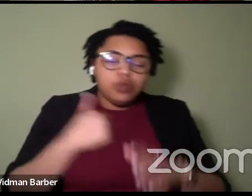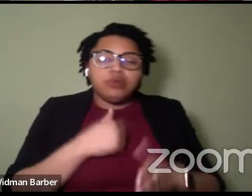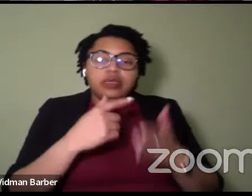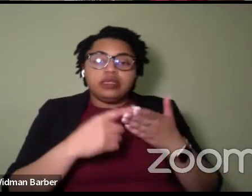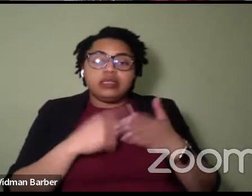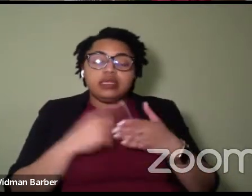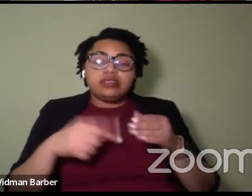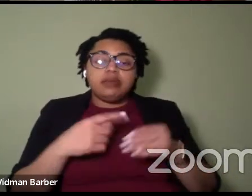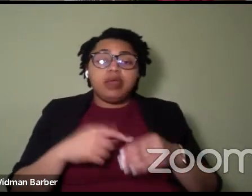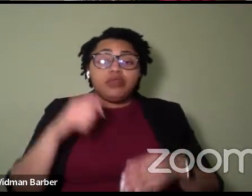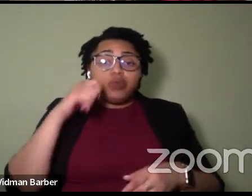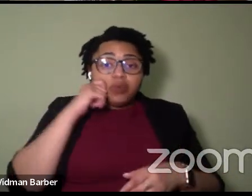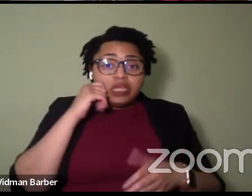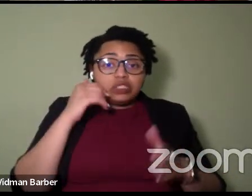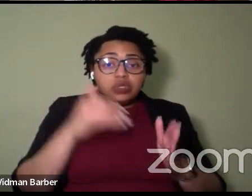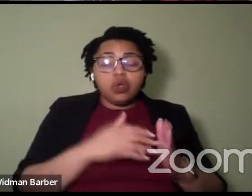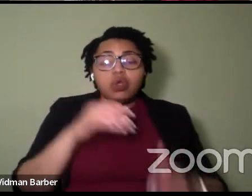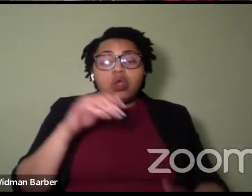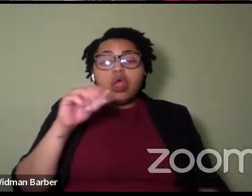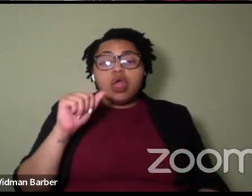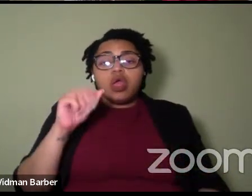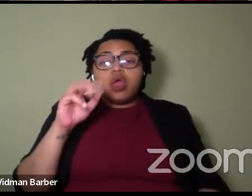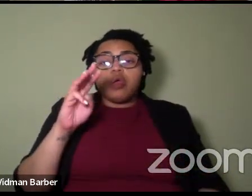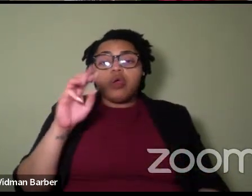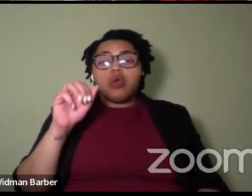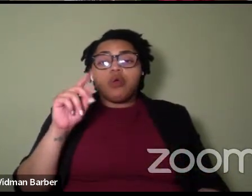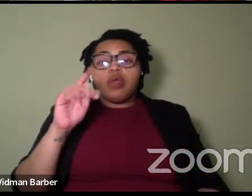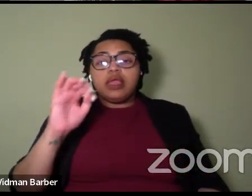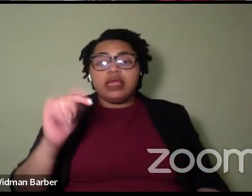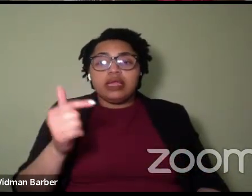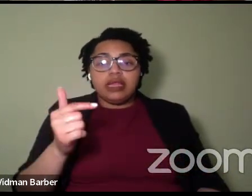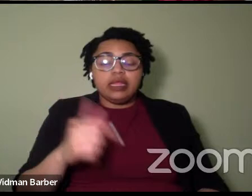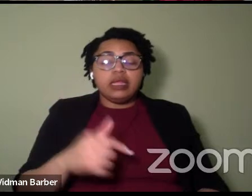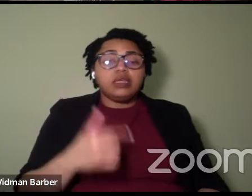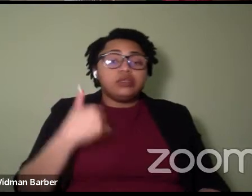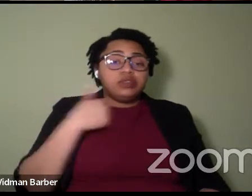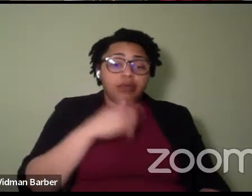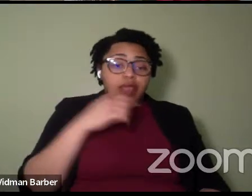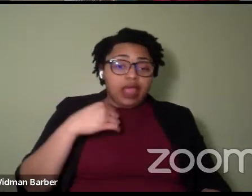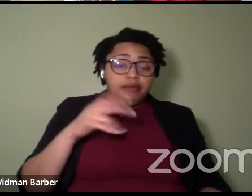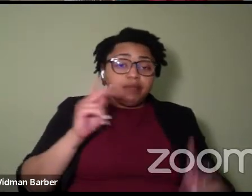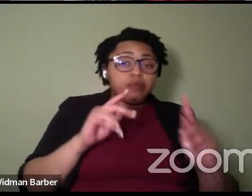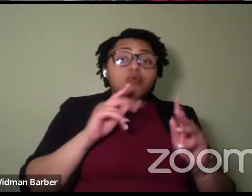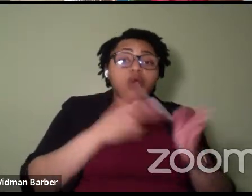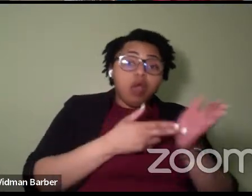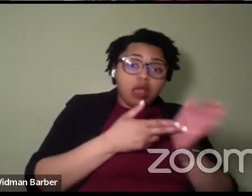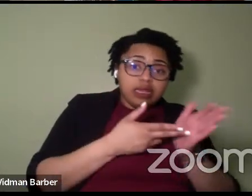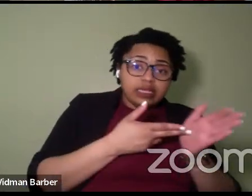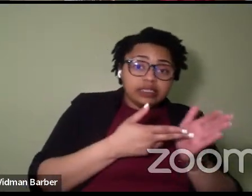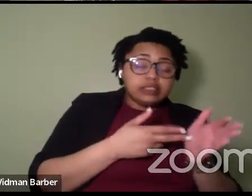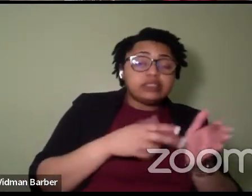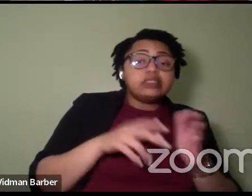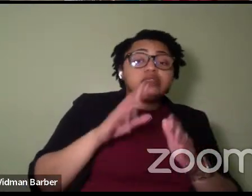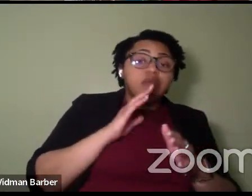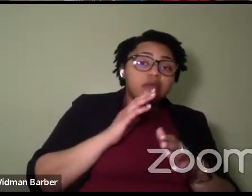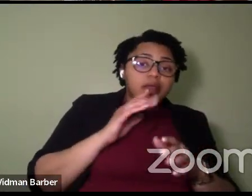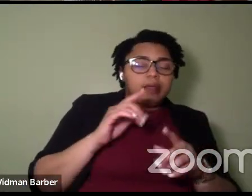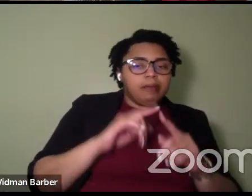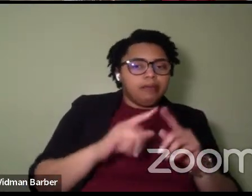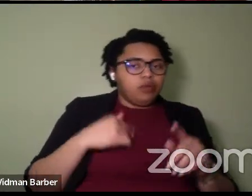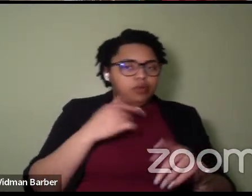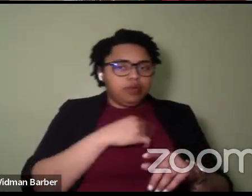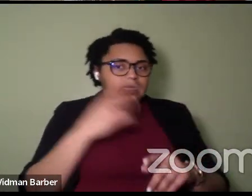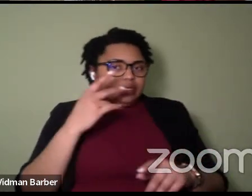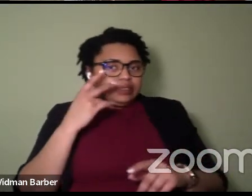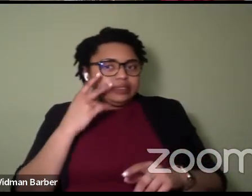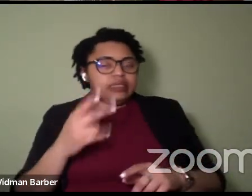like yourselves who are talking. And so we see this this, I don't want to say overused term, but